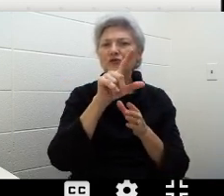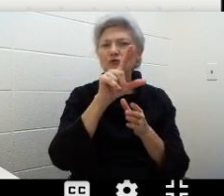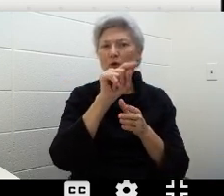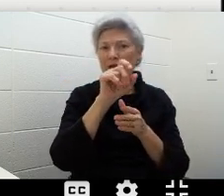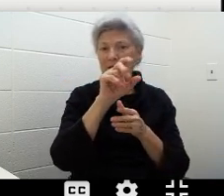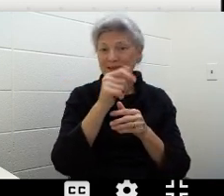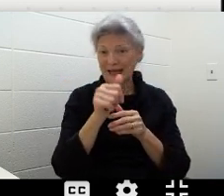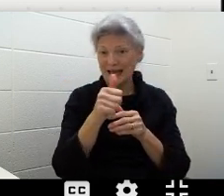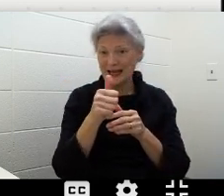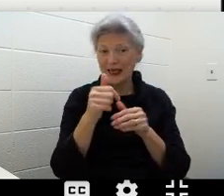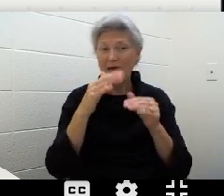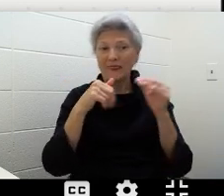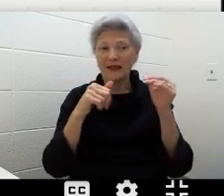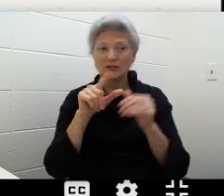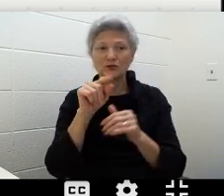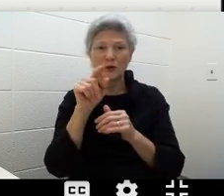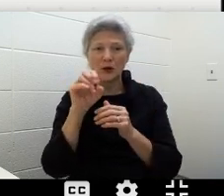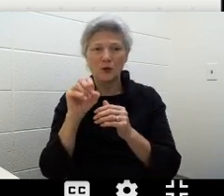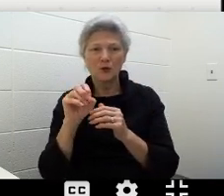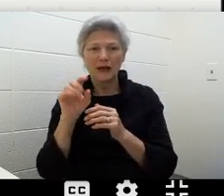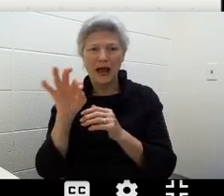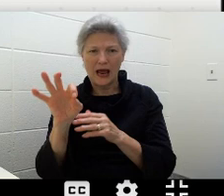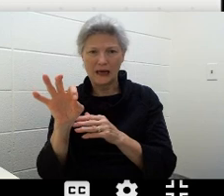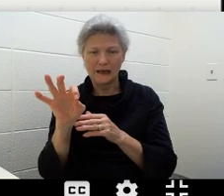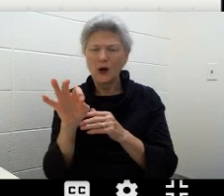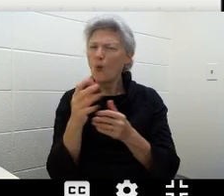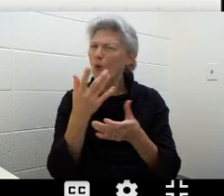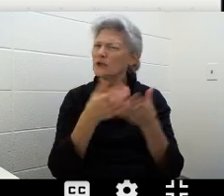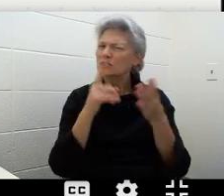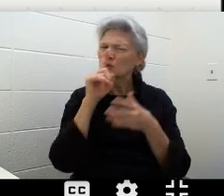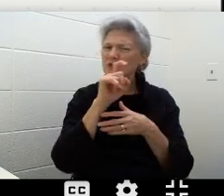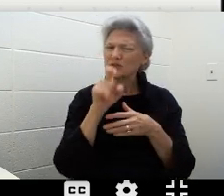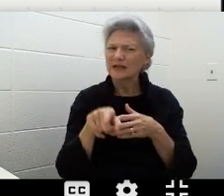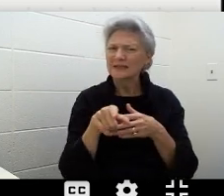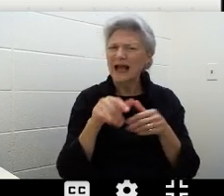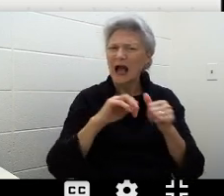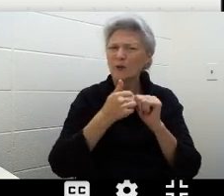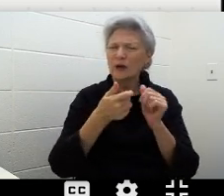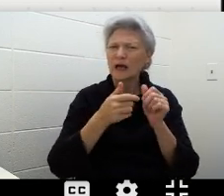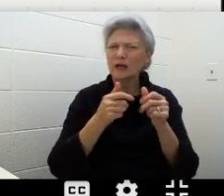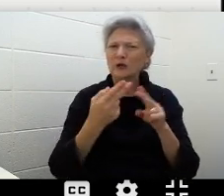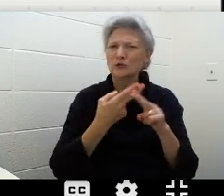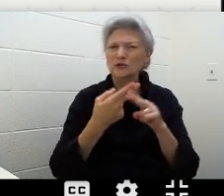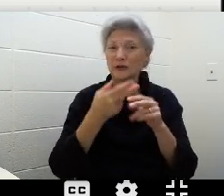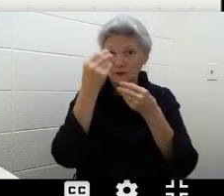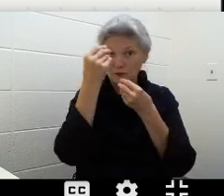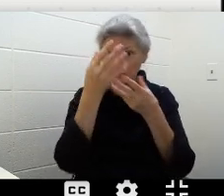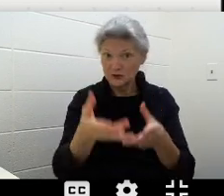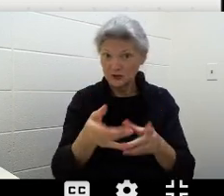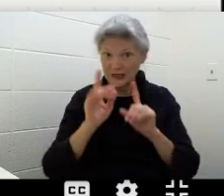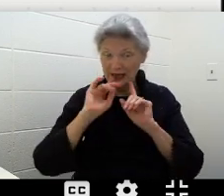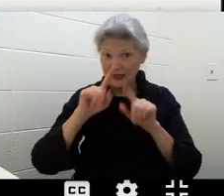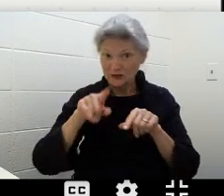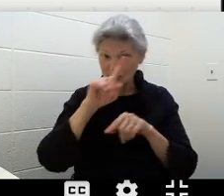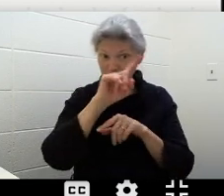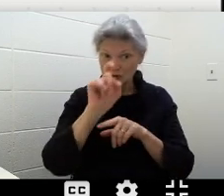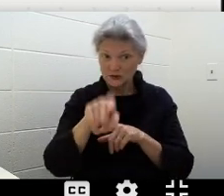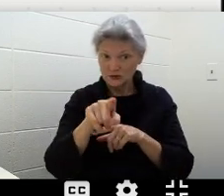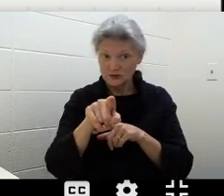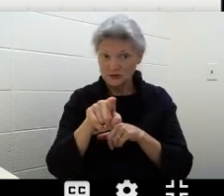plan, thinking about what is the question asking, how would I use the information to answer that question? All right, go ahead.